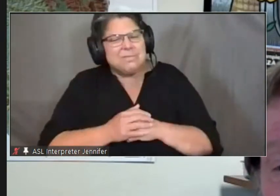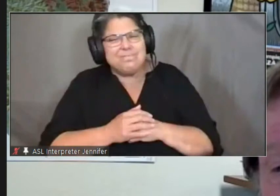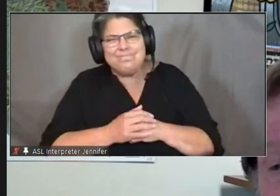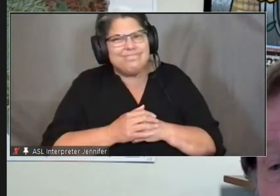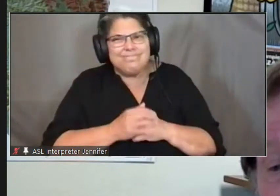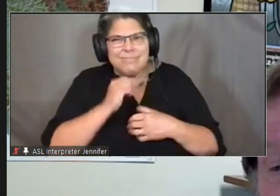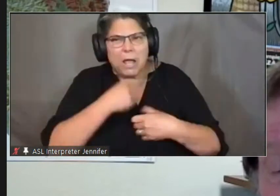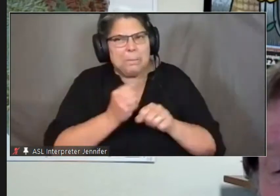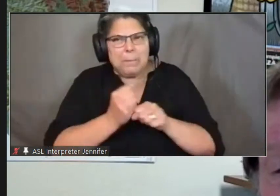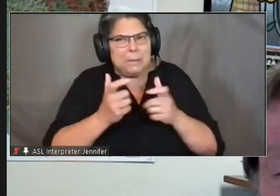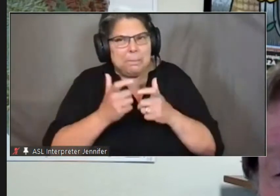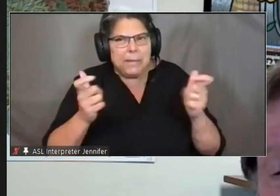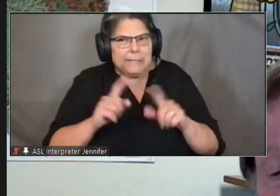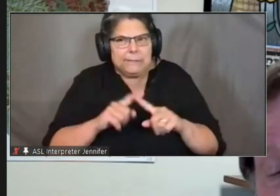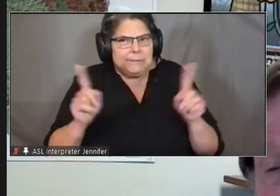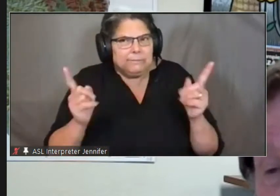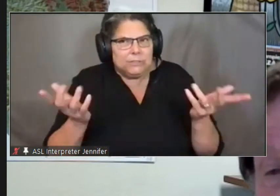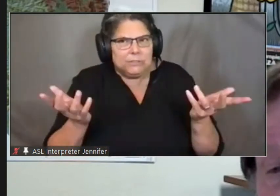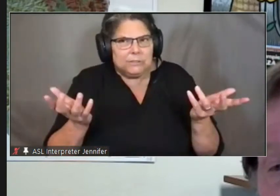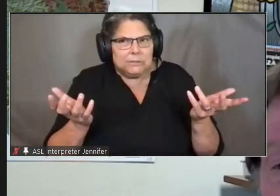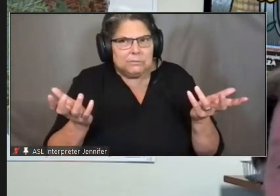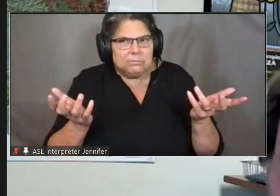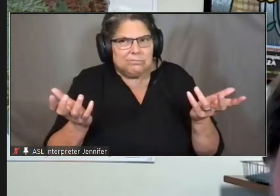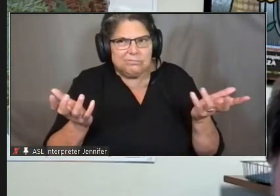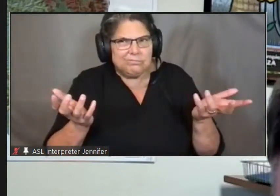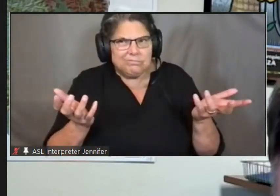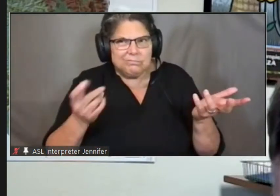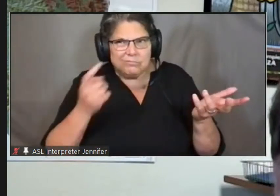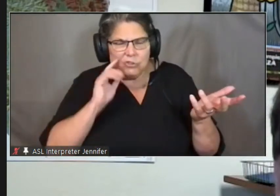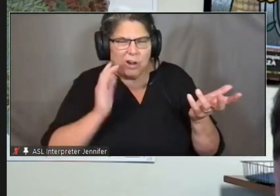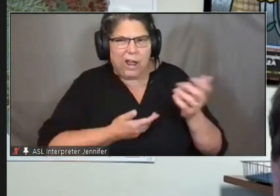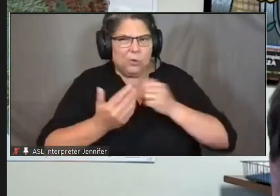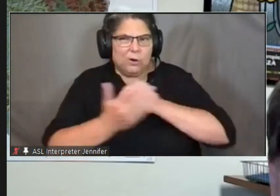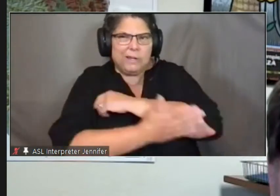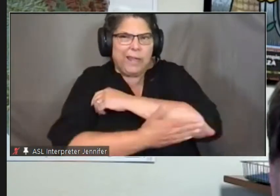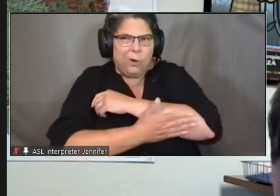as much of a change in our county's